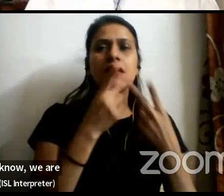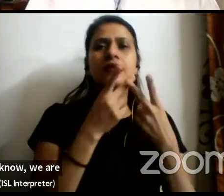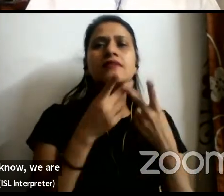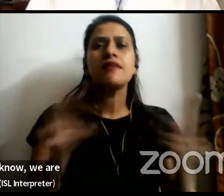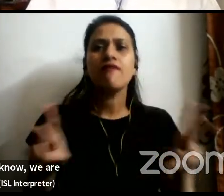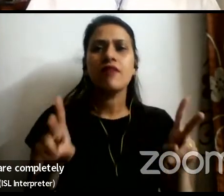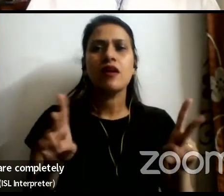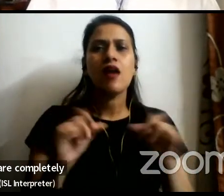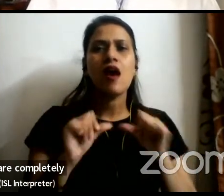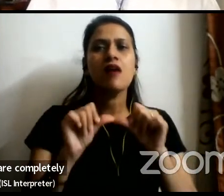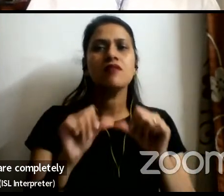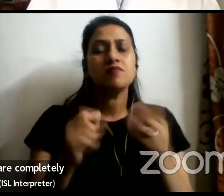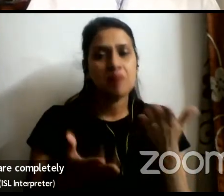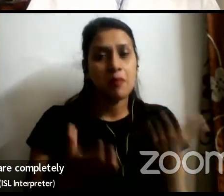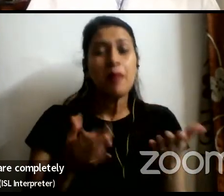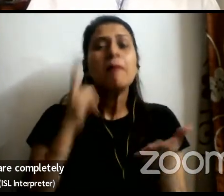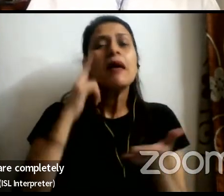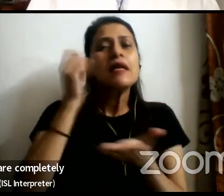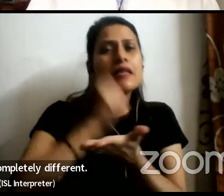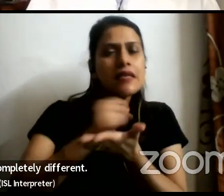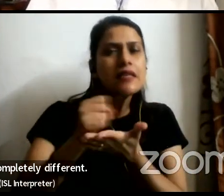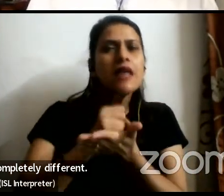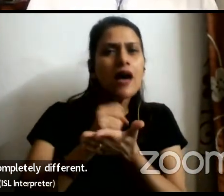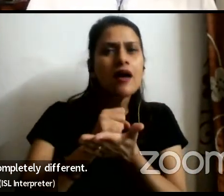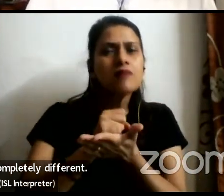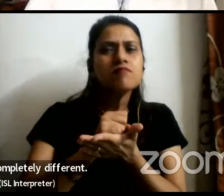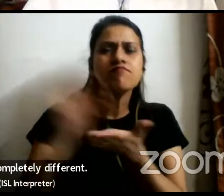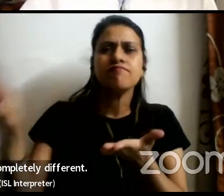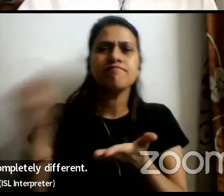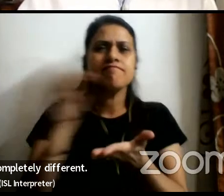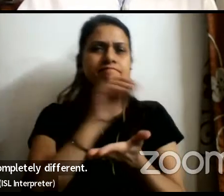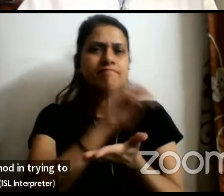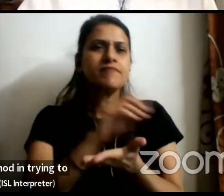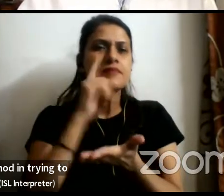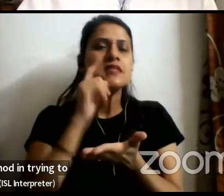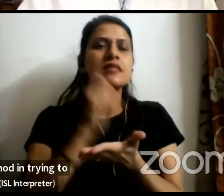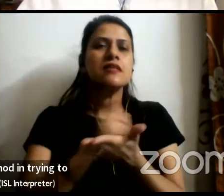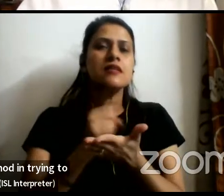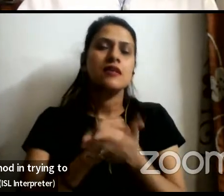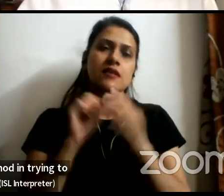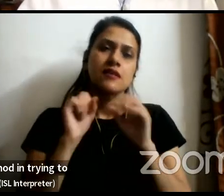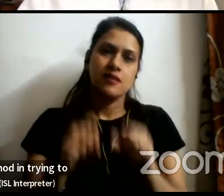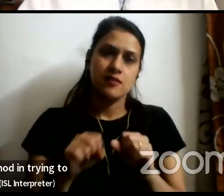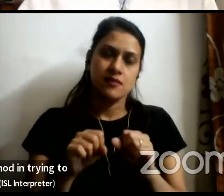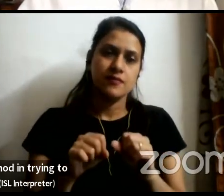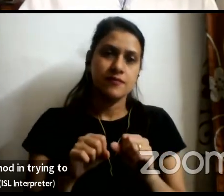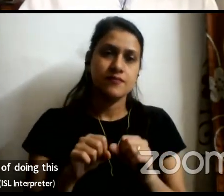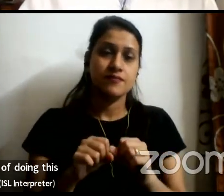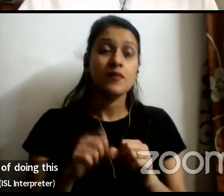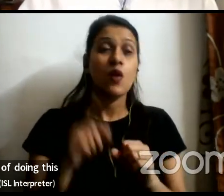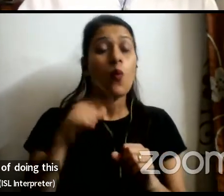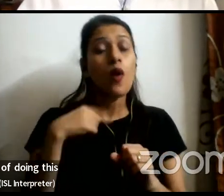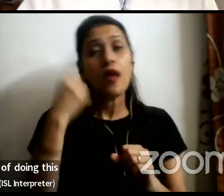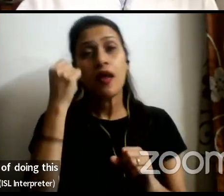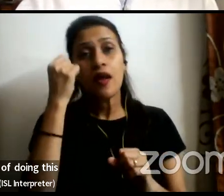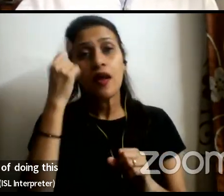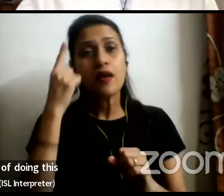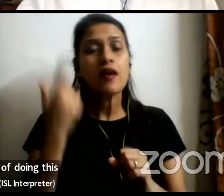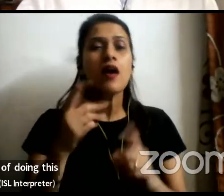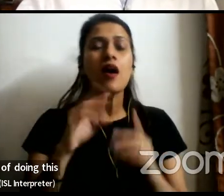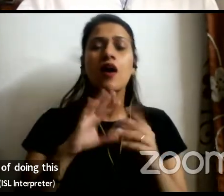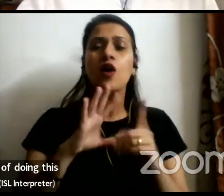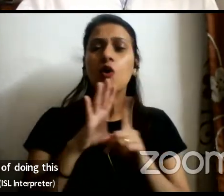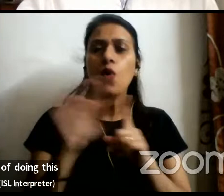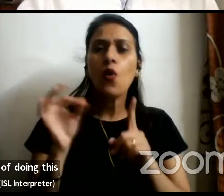merit in trying to borrow it. But when we are sort of doing this borrowing exercise, and when we are trying to understand how that borrowing is